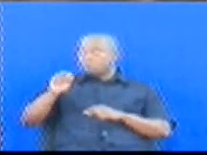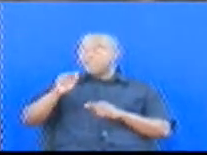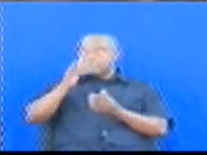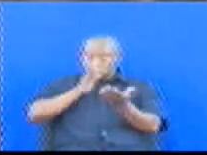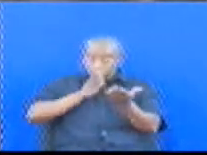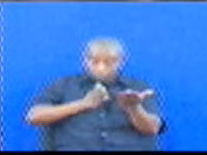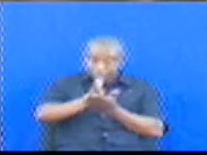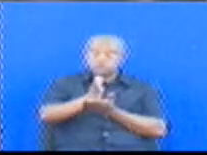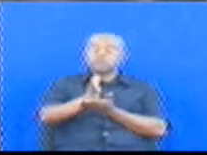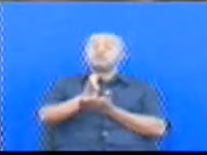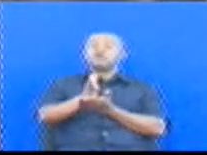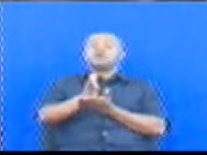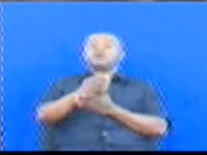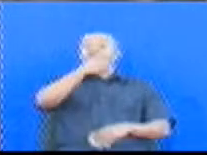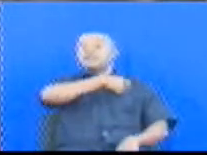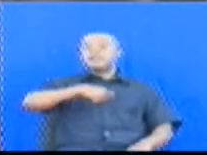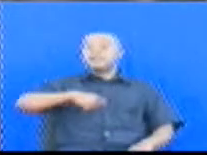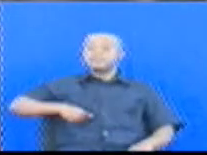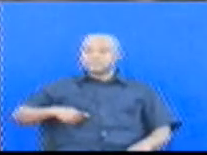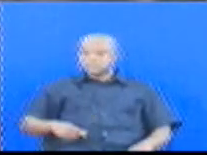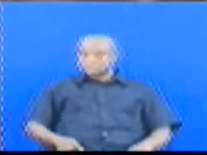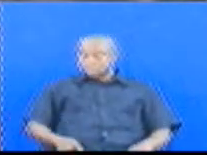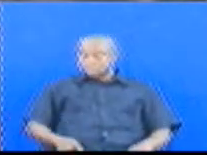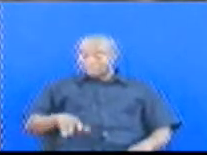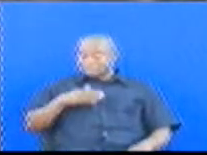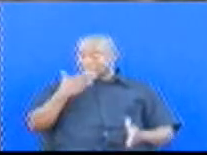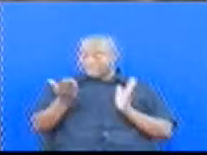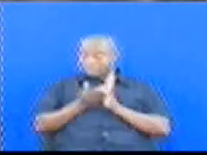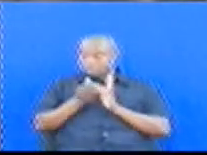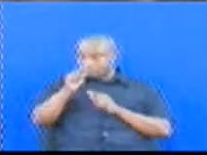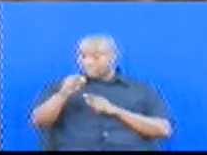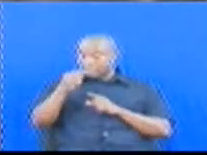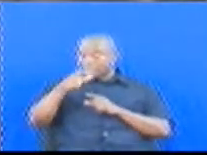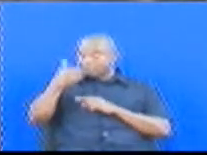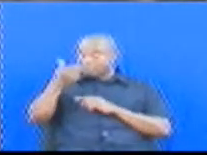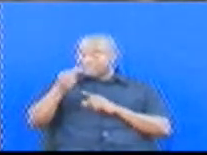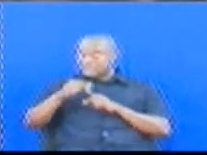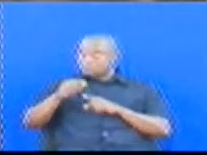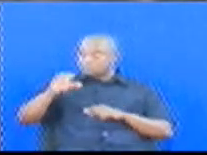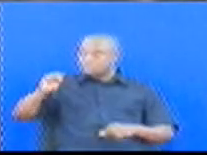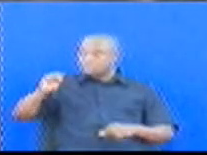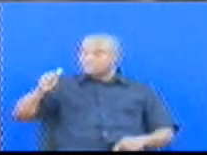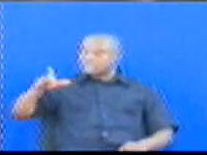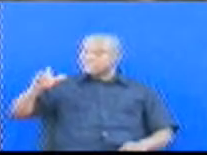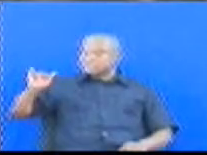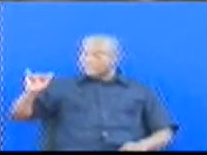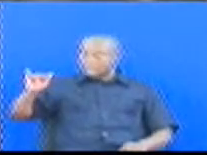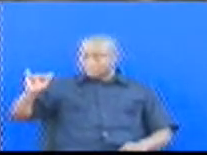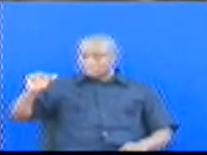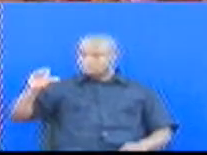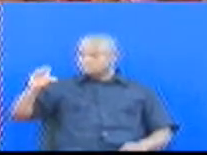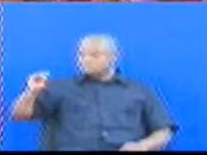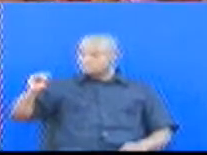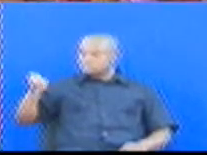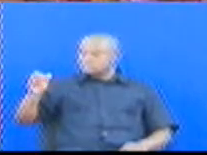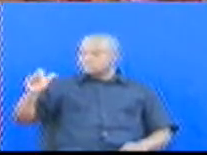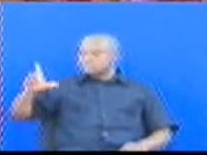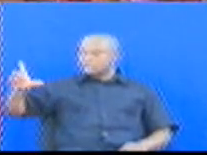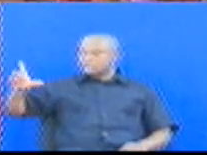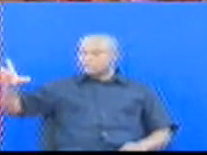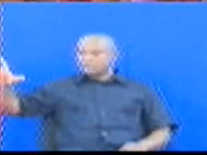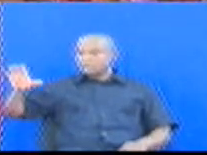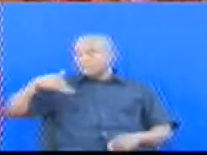president. Sasa nikisoma kwa pamoja, baada ya neno shall, anasema there shall, alafu unakuja